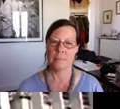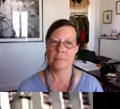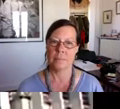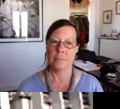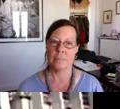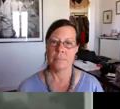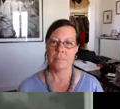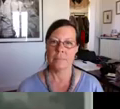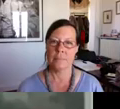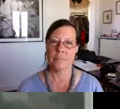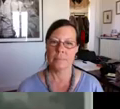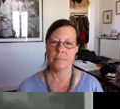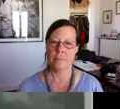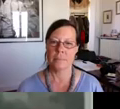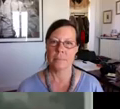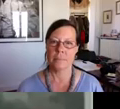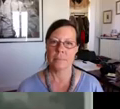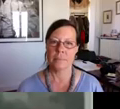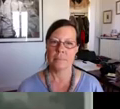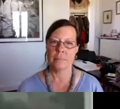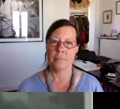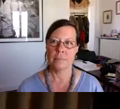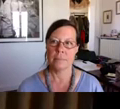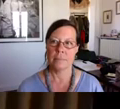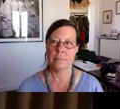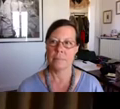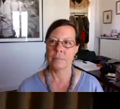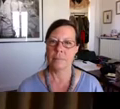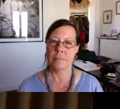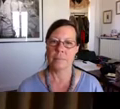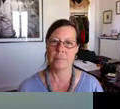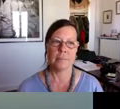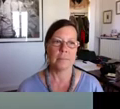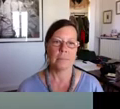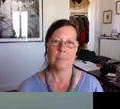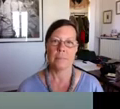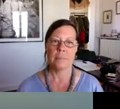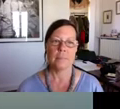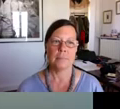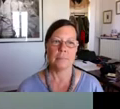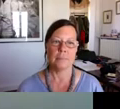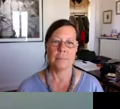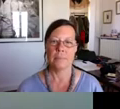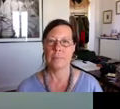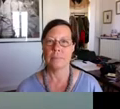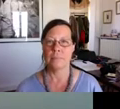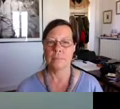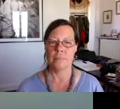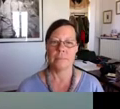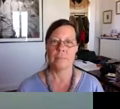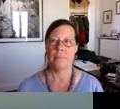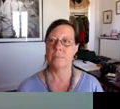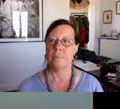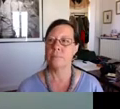battling not just the virus, but also bogus claims. A lot of the time they say to me, oh my goodness, I can't believe these people are actually believing